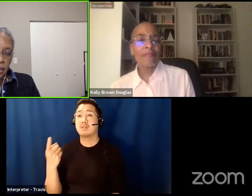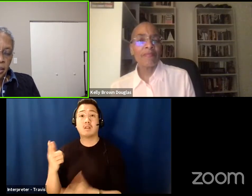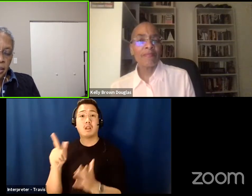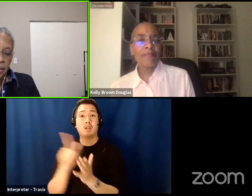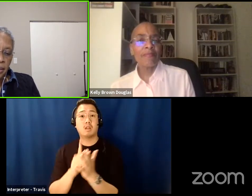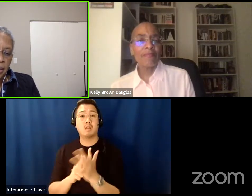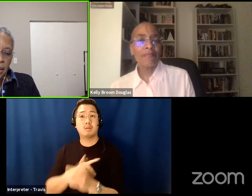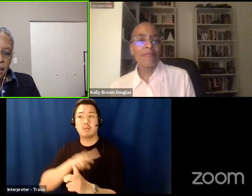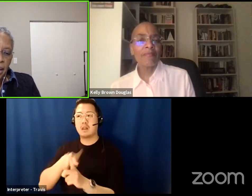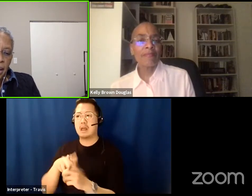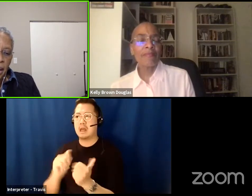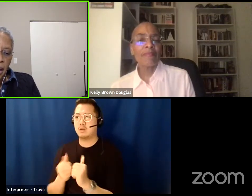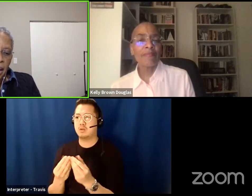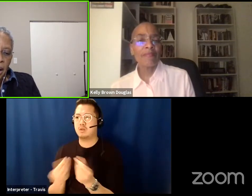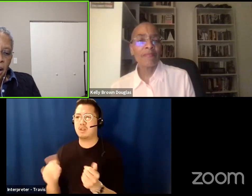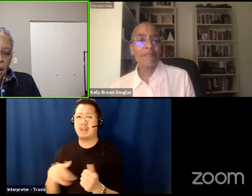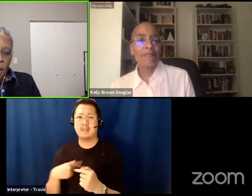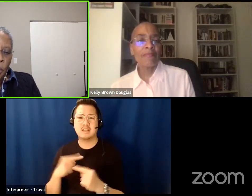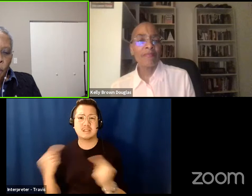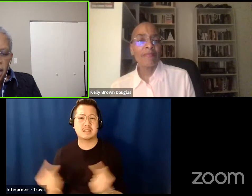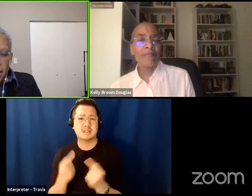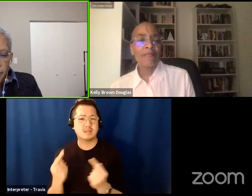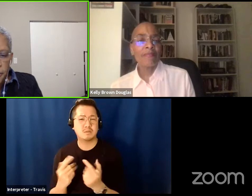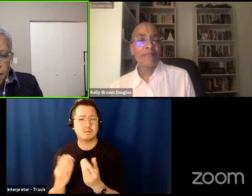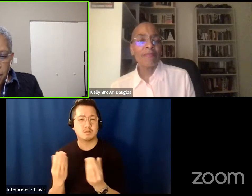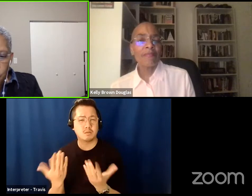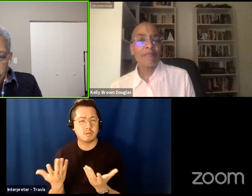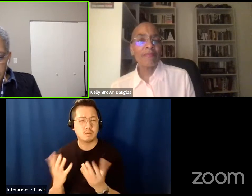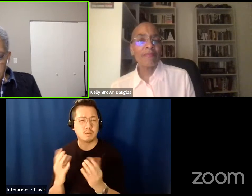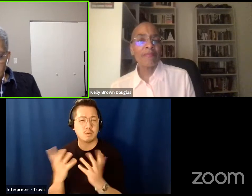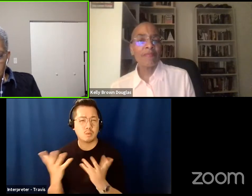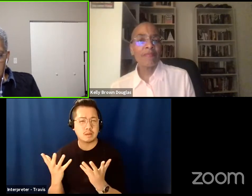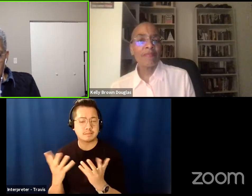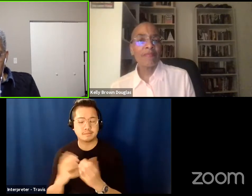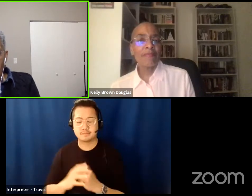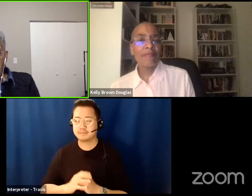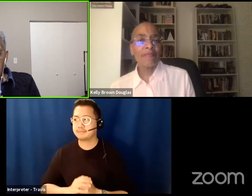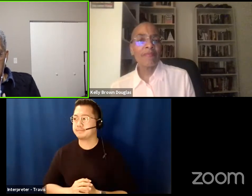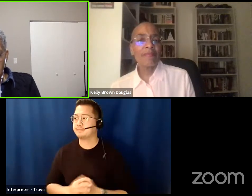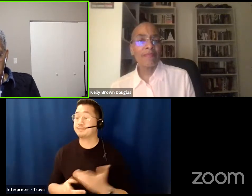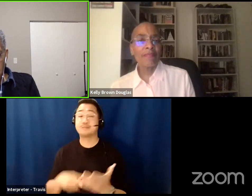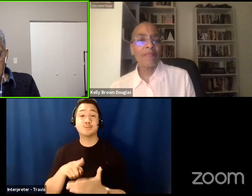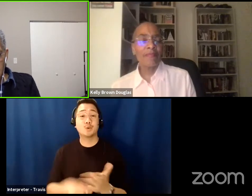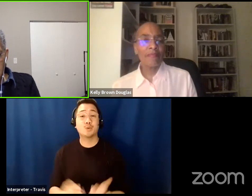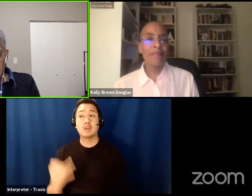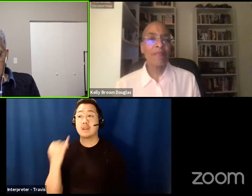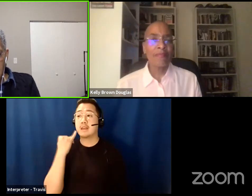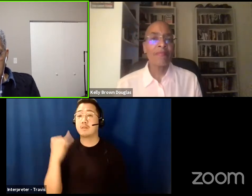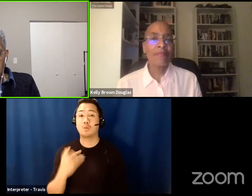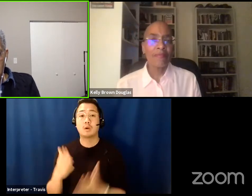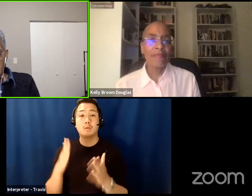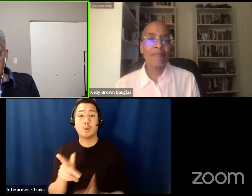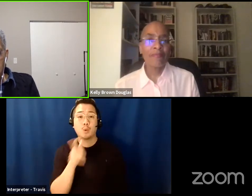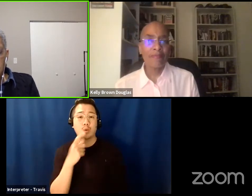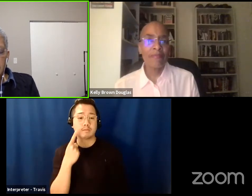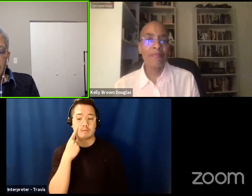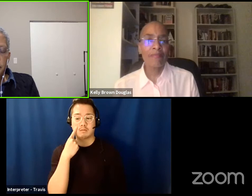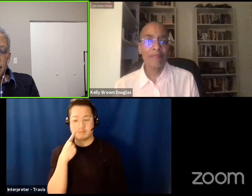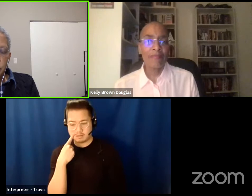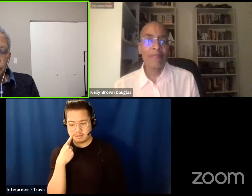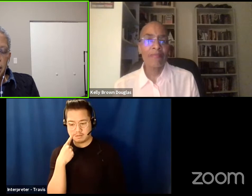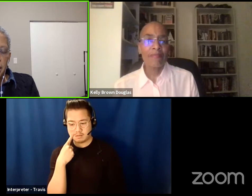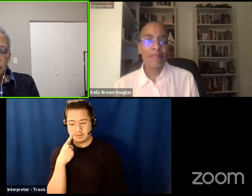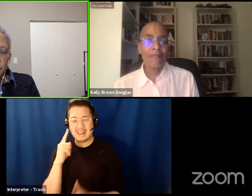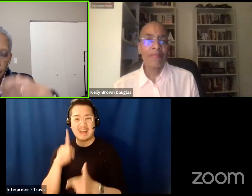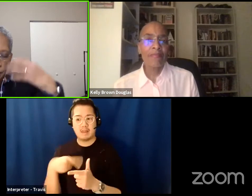injury? What if a witness who has tried to intervene and who has suffered this kind